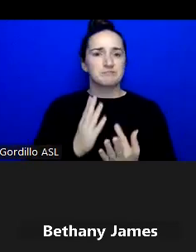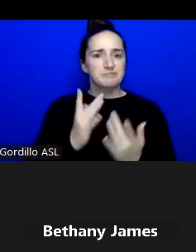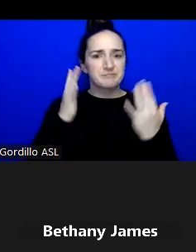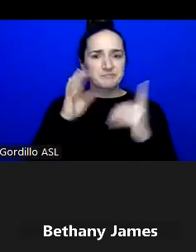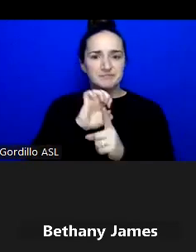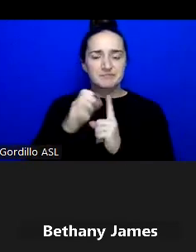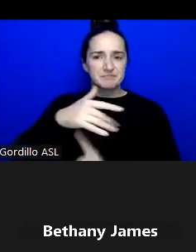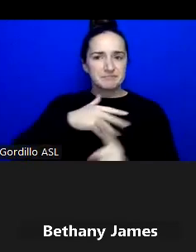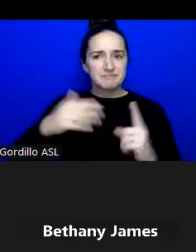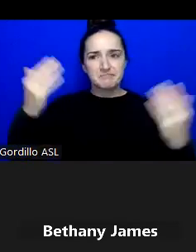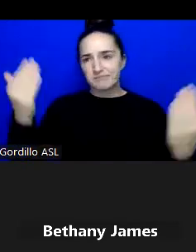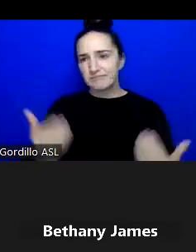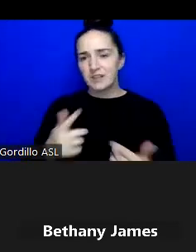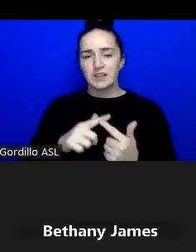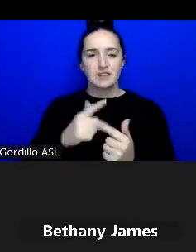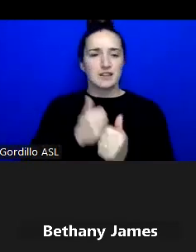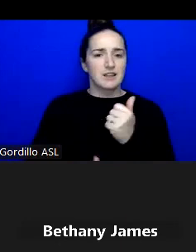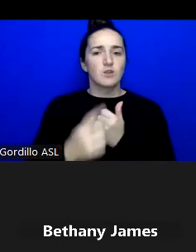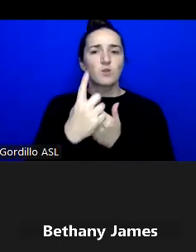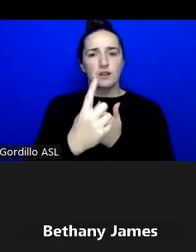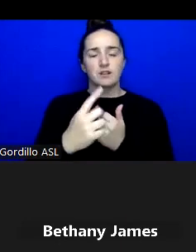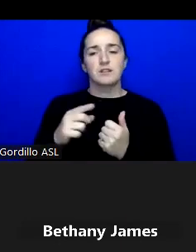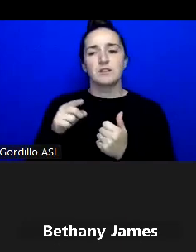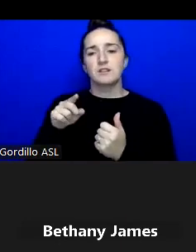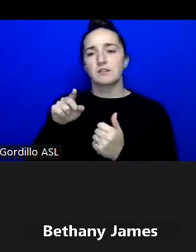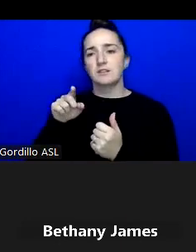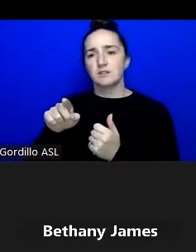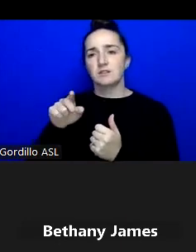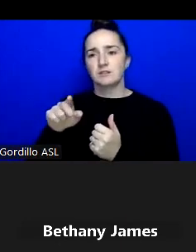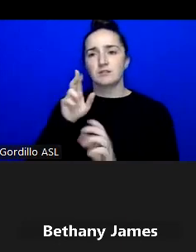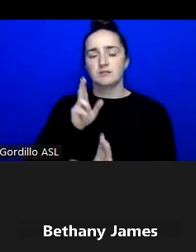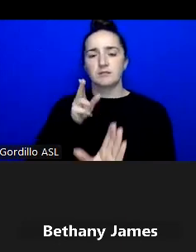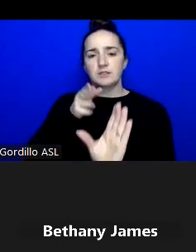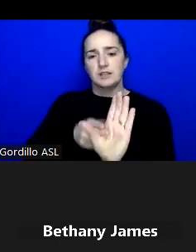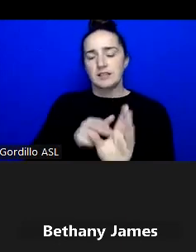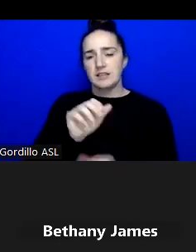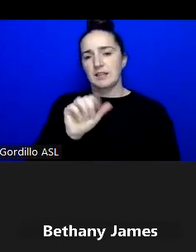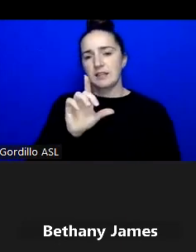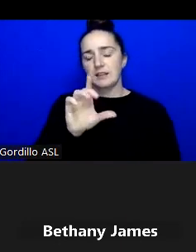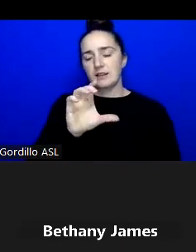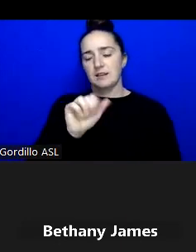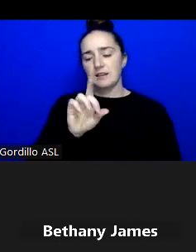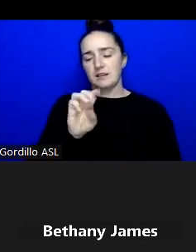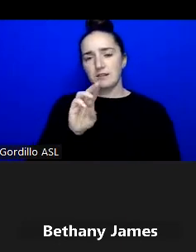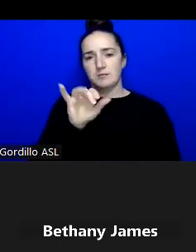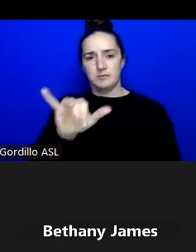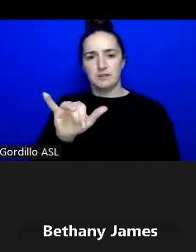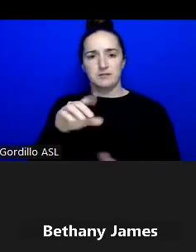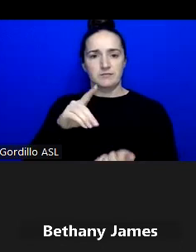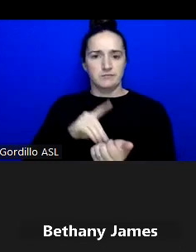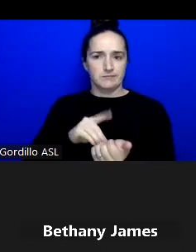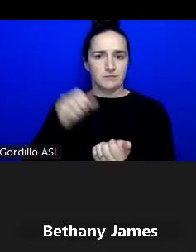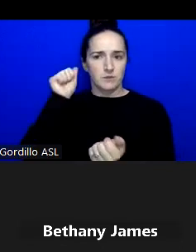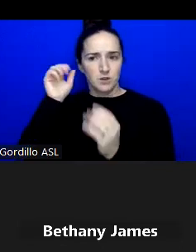fellow with the American Academy of Audiology and the Academy of Doctors of Audiology and a member of the Michigan Audiology